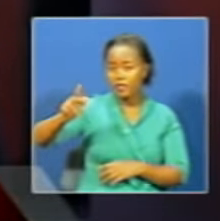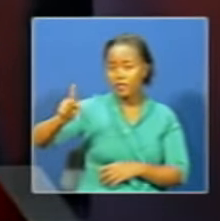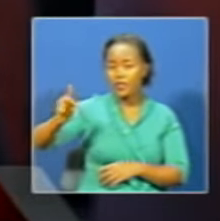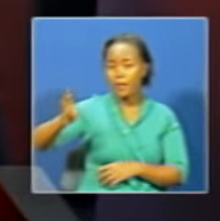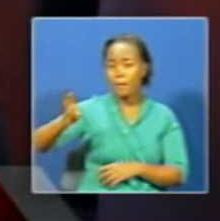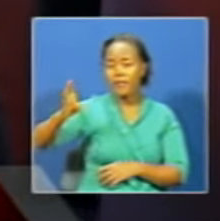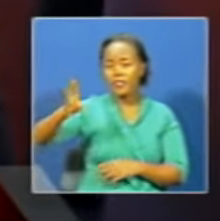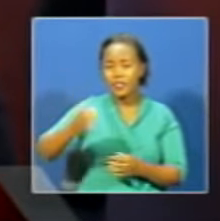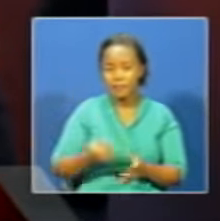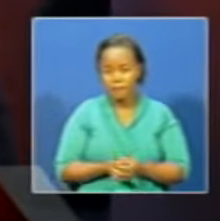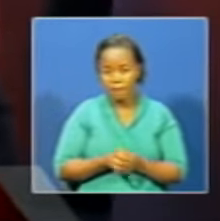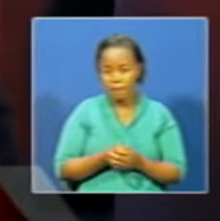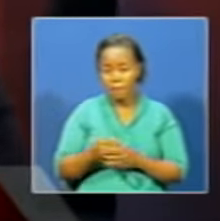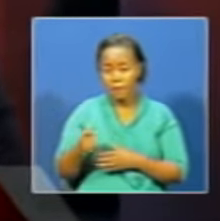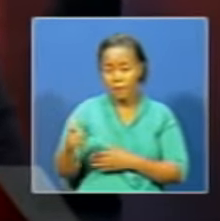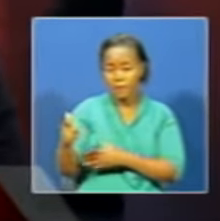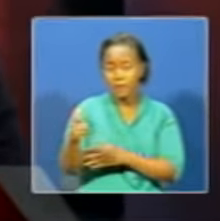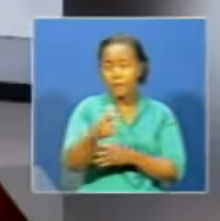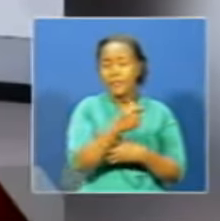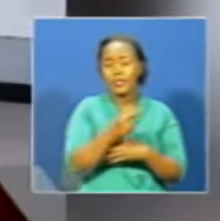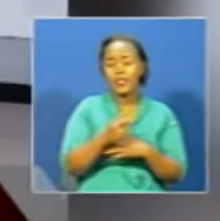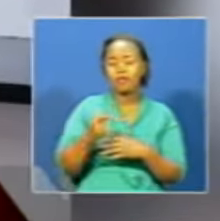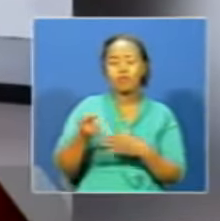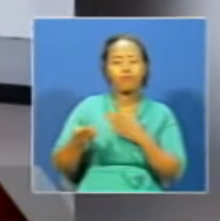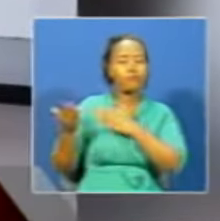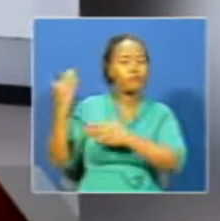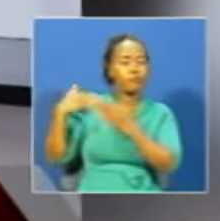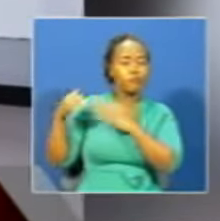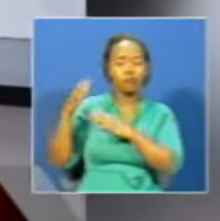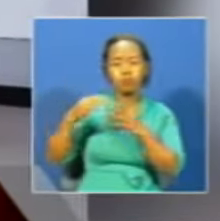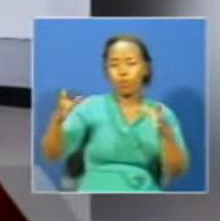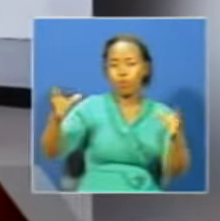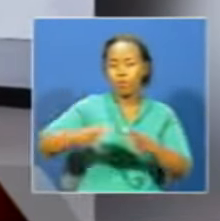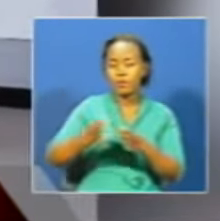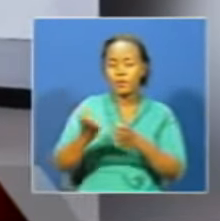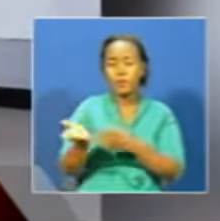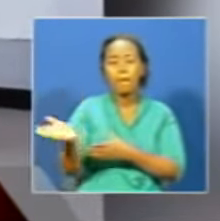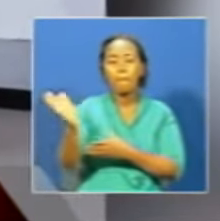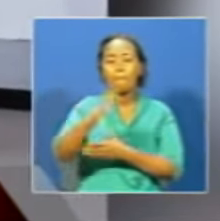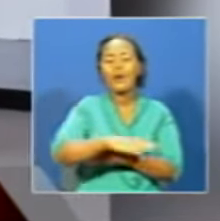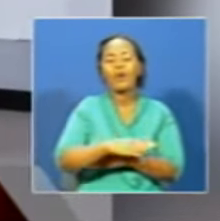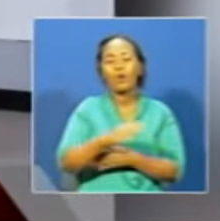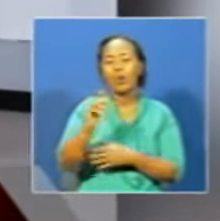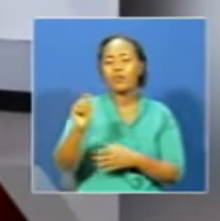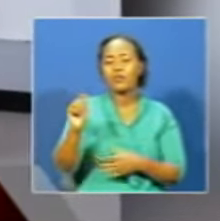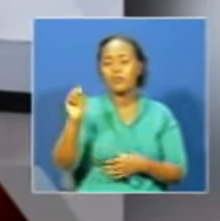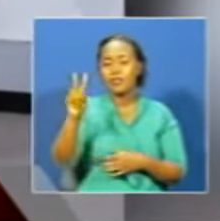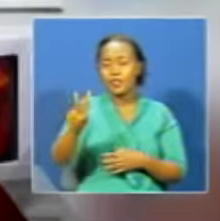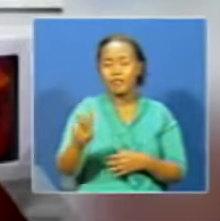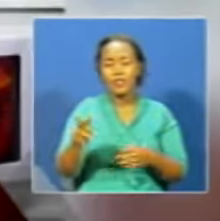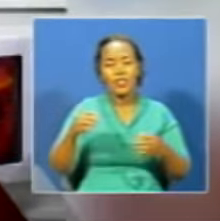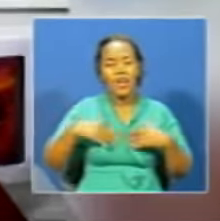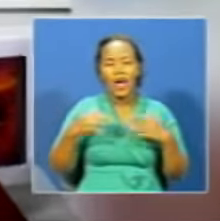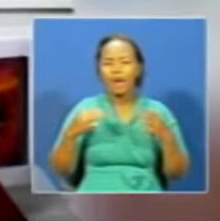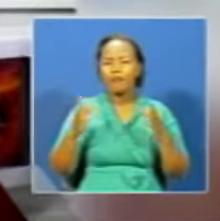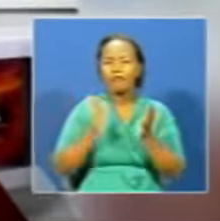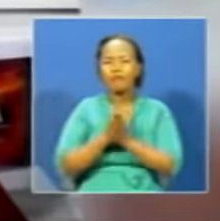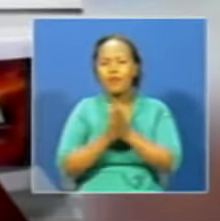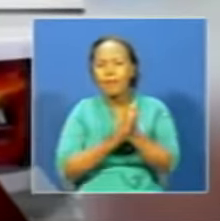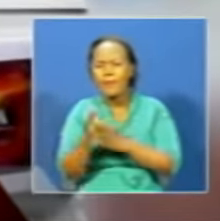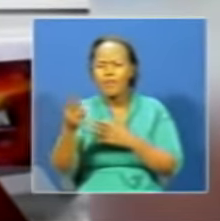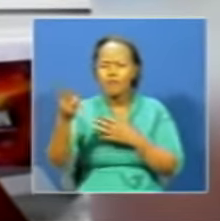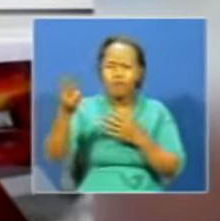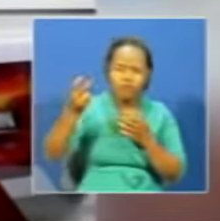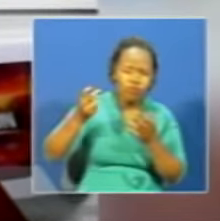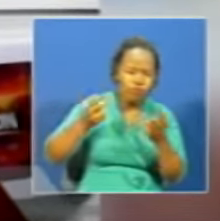Catherine Kasavuli caused national sensation with her return on television, capturing the attention of millions.